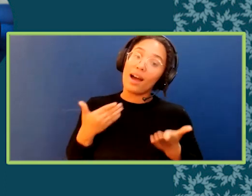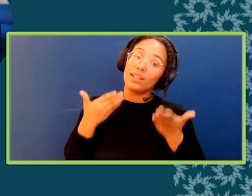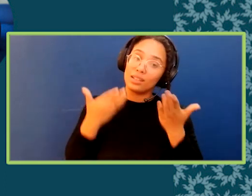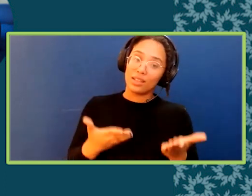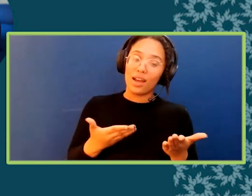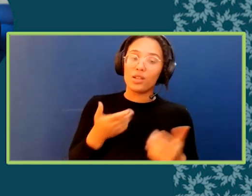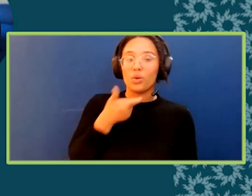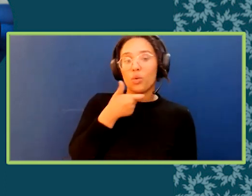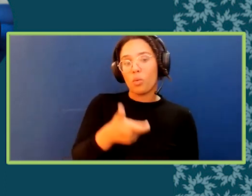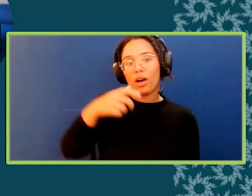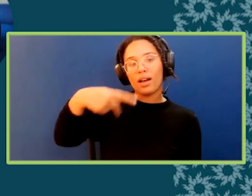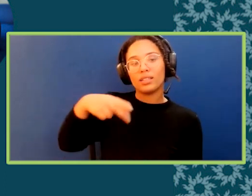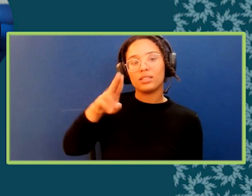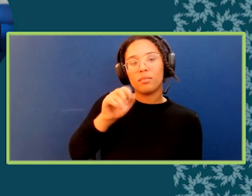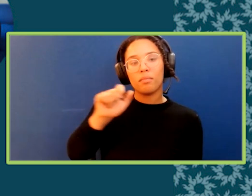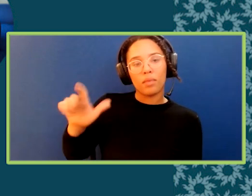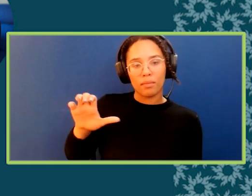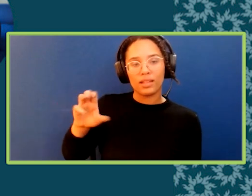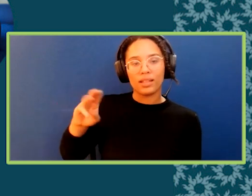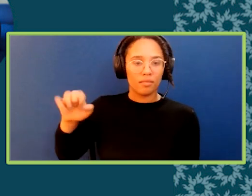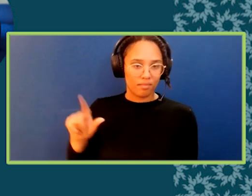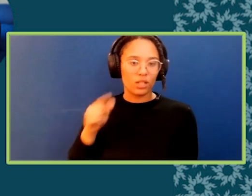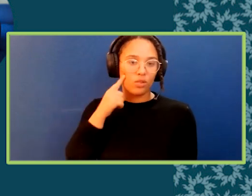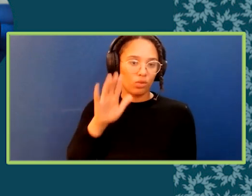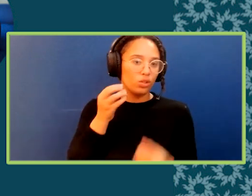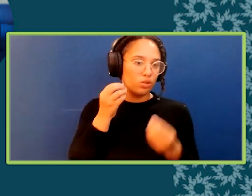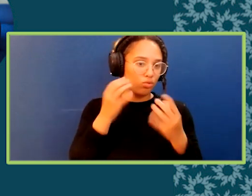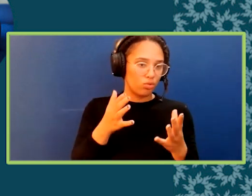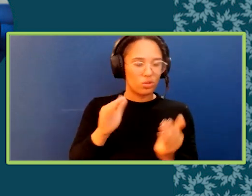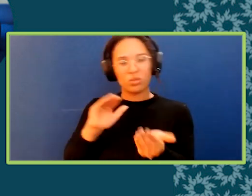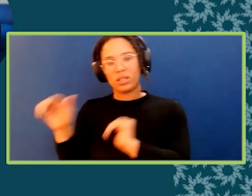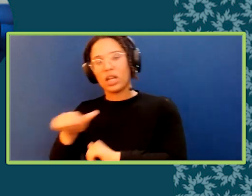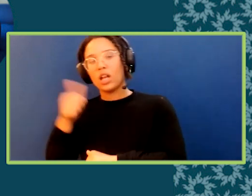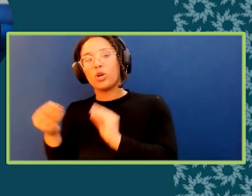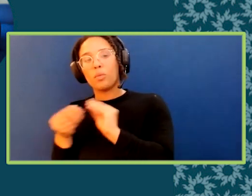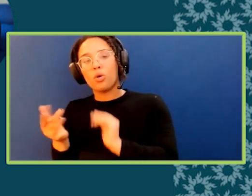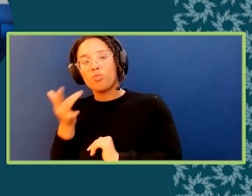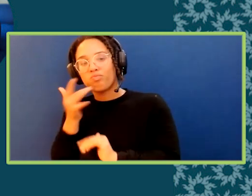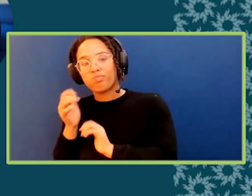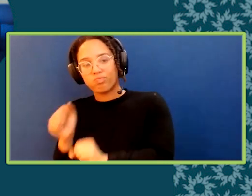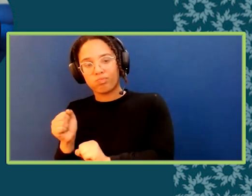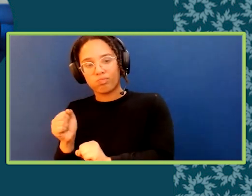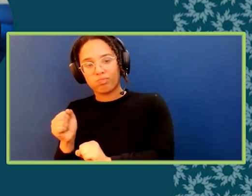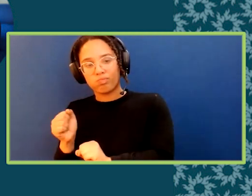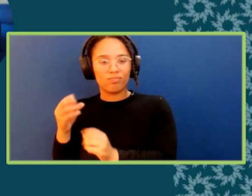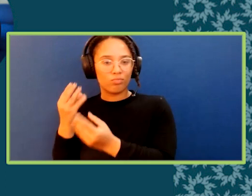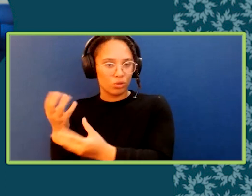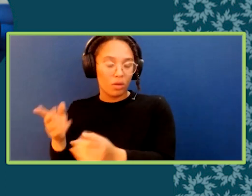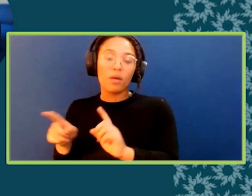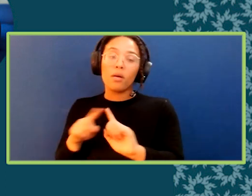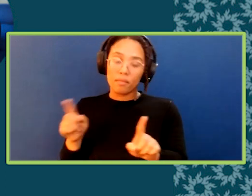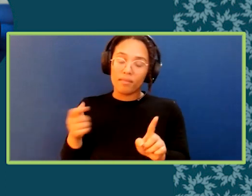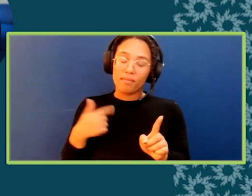more partisan sources. And I would also recommend investing in public media because there is research